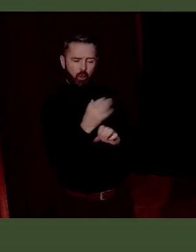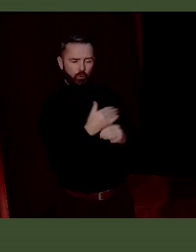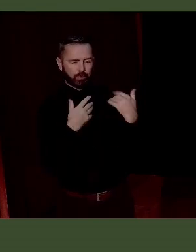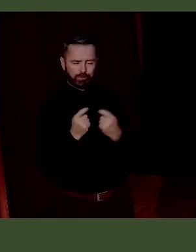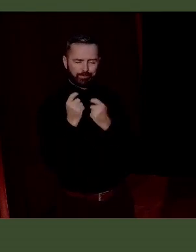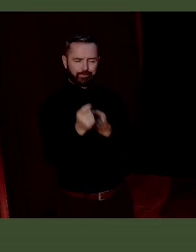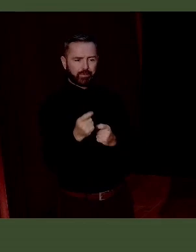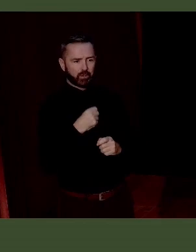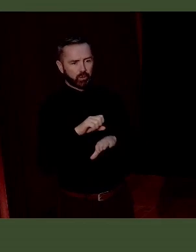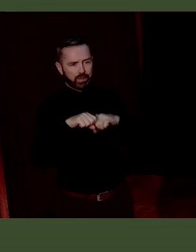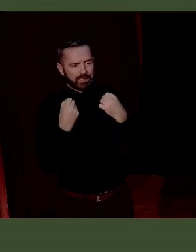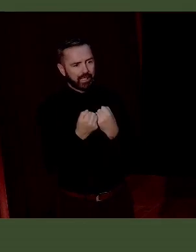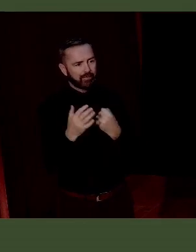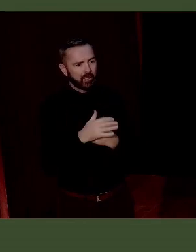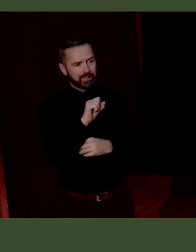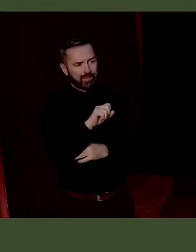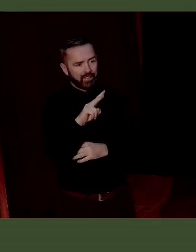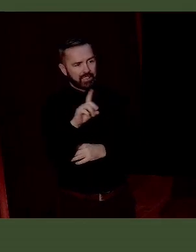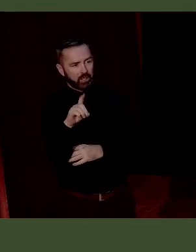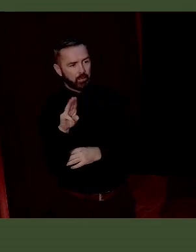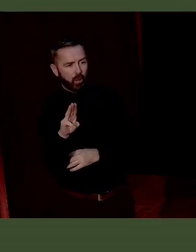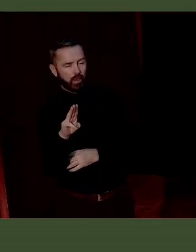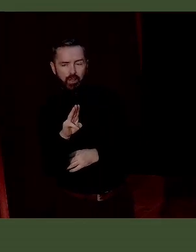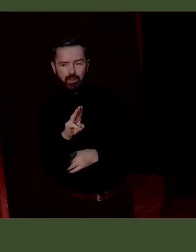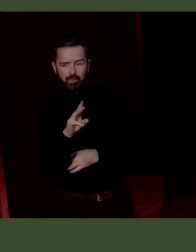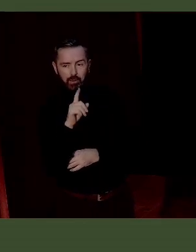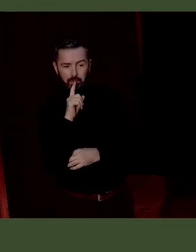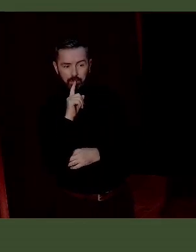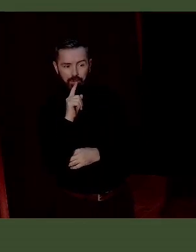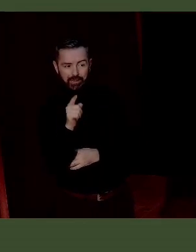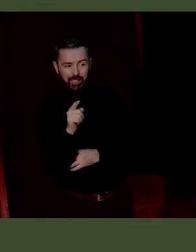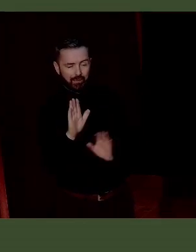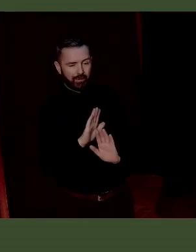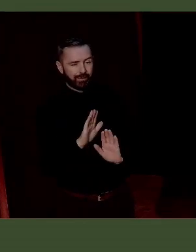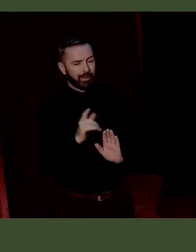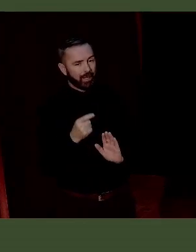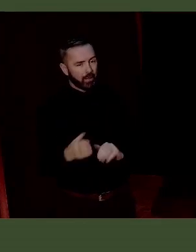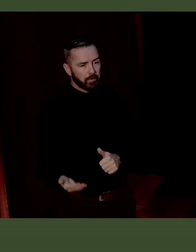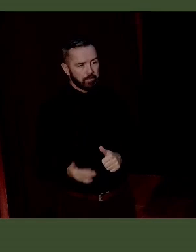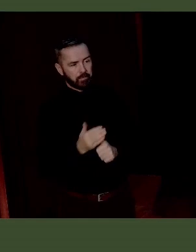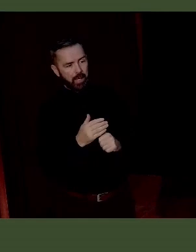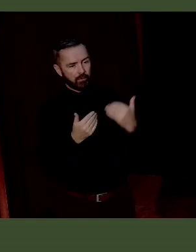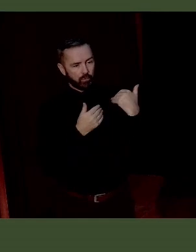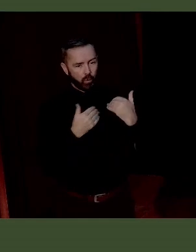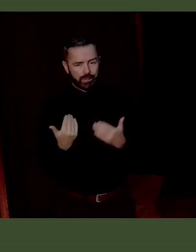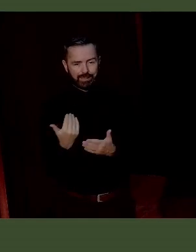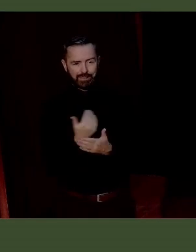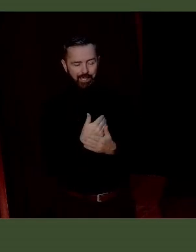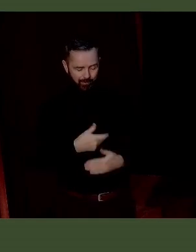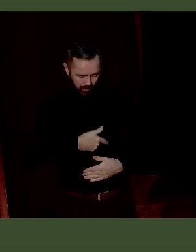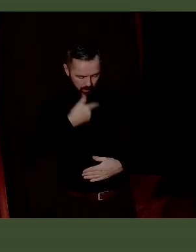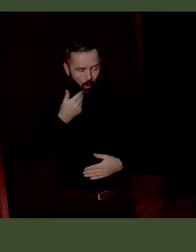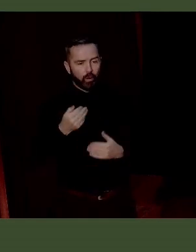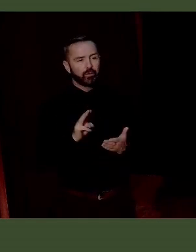for home assistance over to the Society for St Vincent de Paul, but they retorted that their primary purpose was to save the souls of their